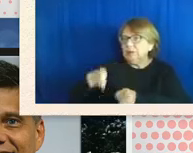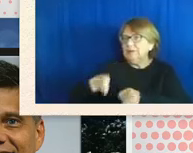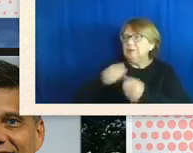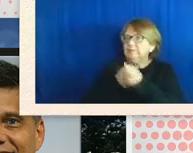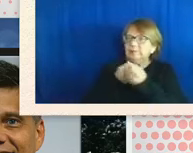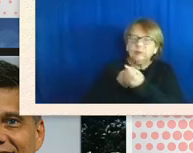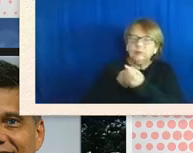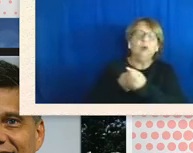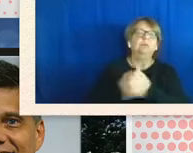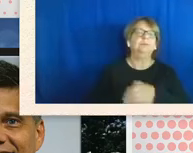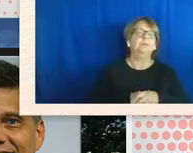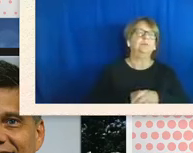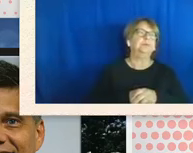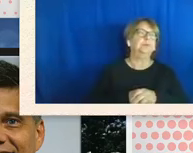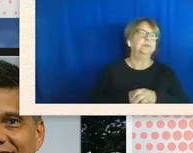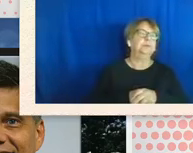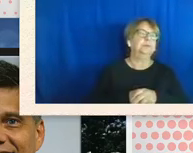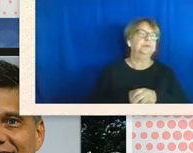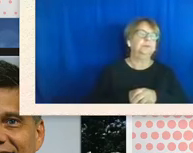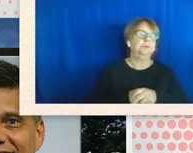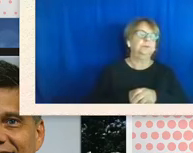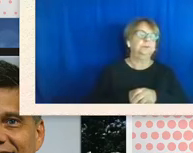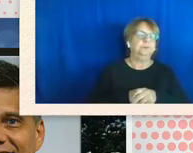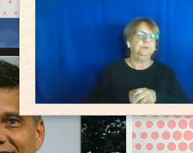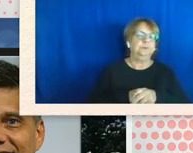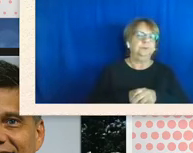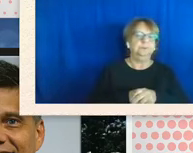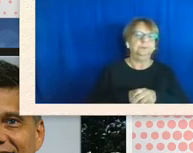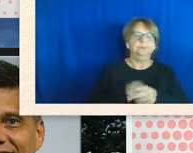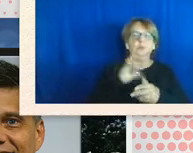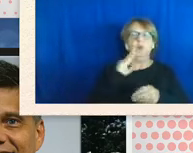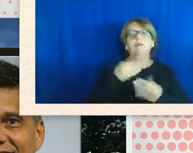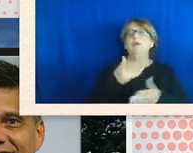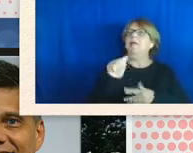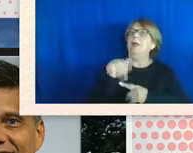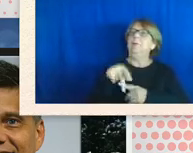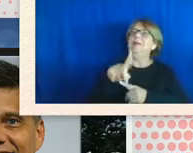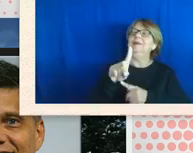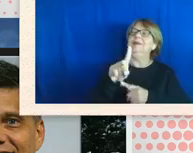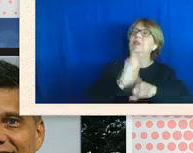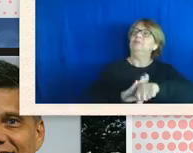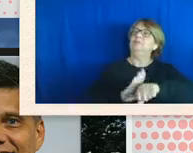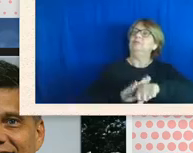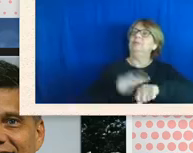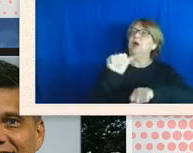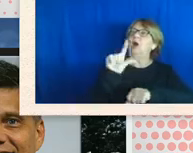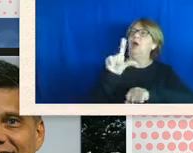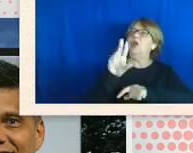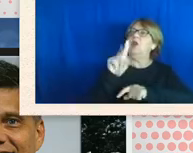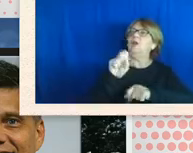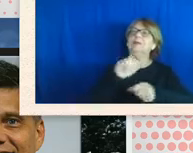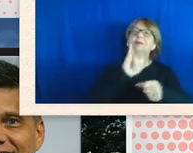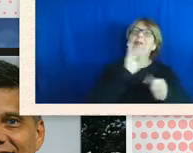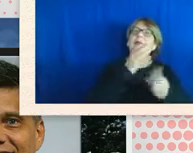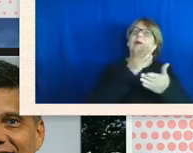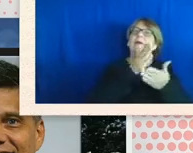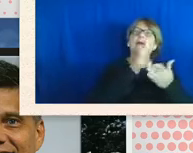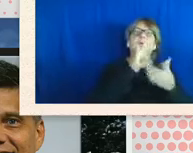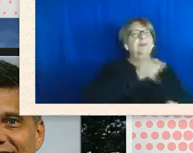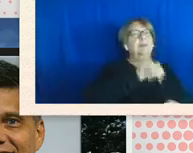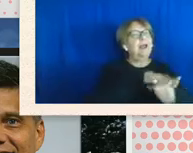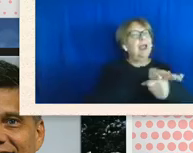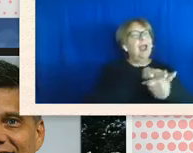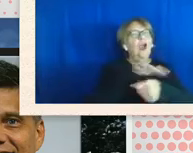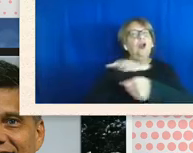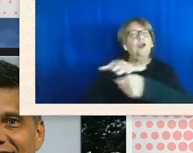will provide APD with alerts if there are certain areas that it is